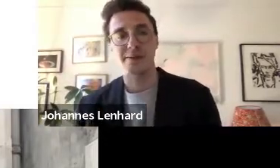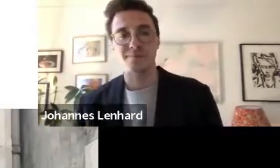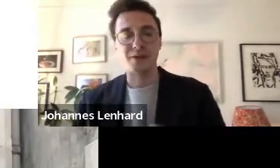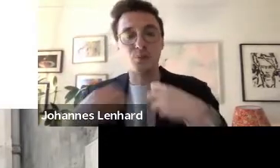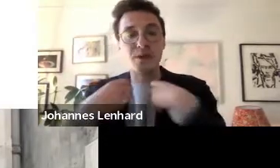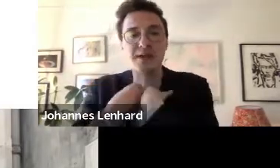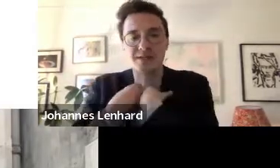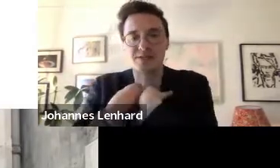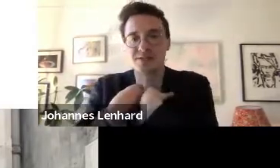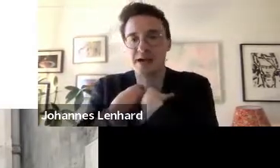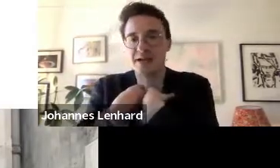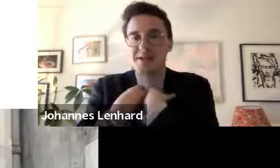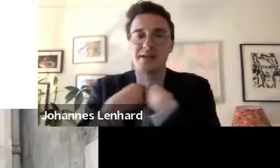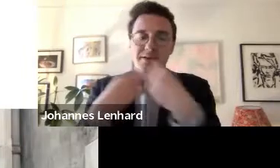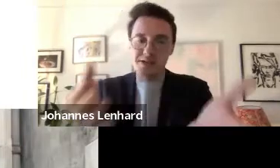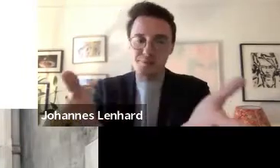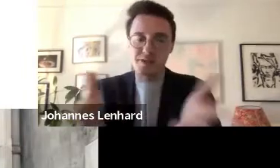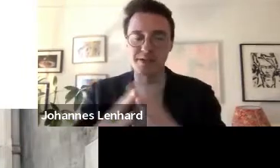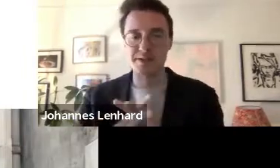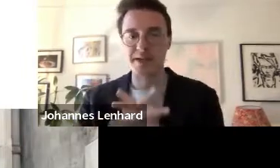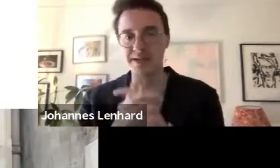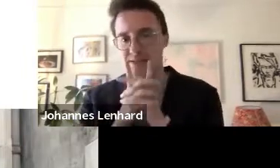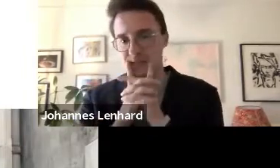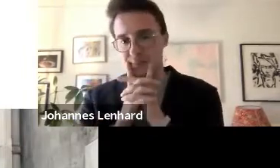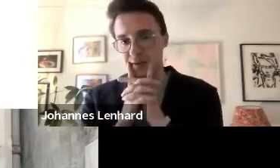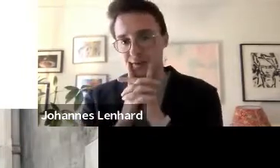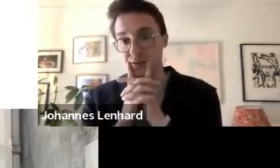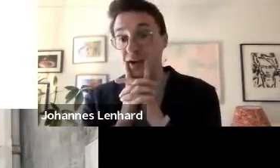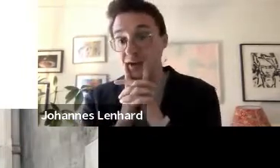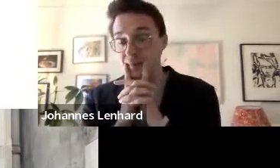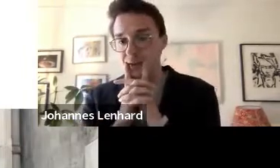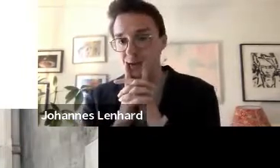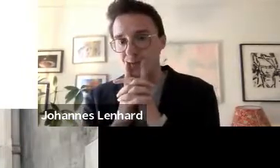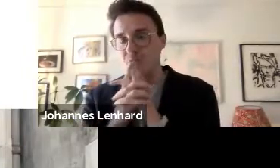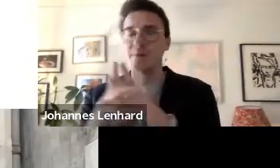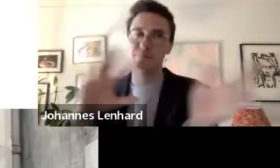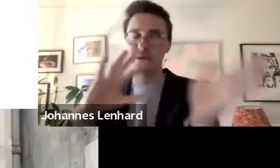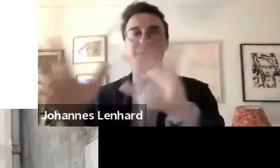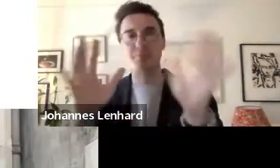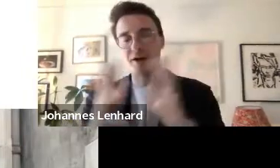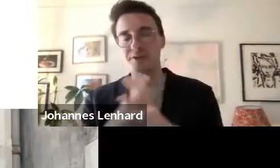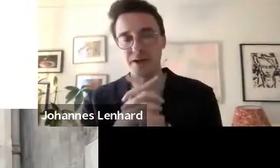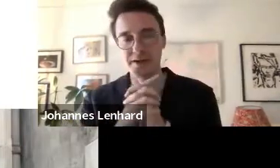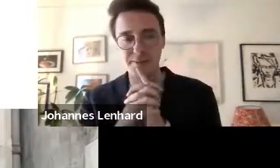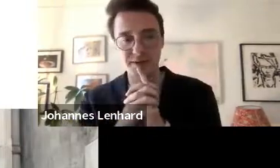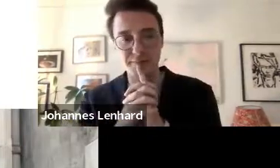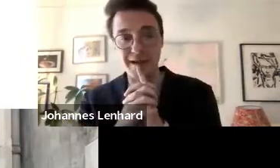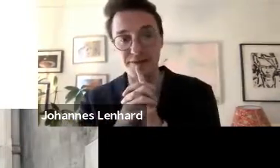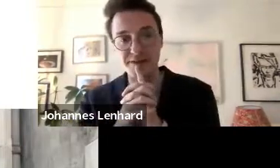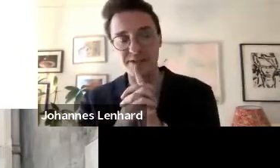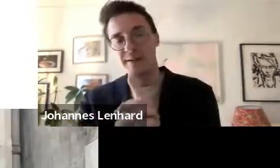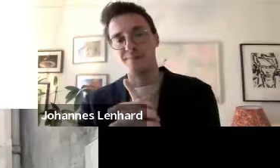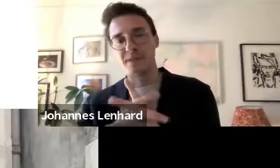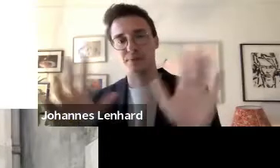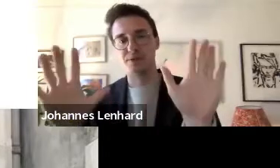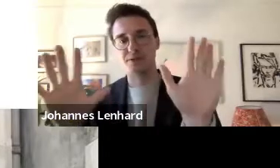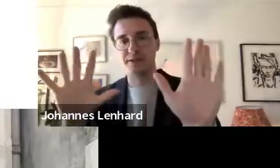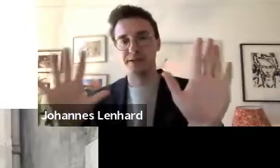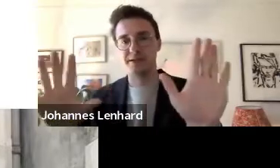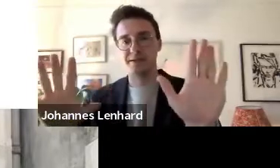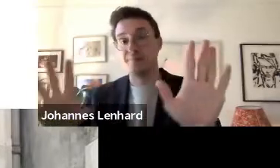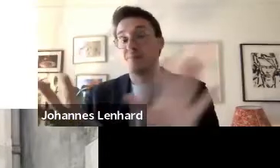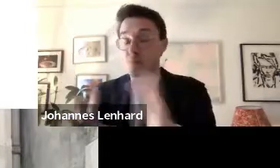later, that we as society, and in this particular case, it's the private train company, public-private train company in Paris, that